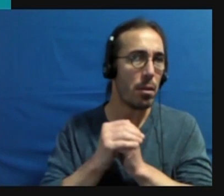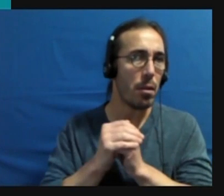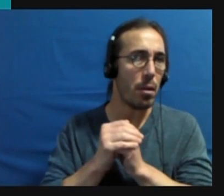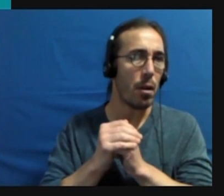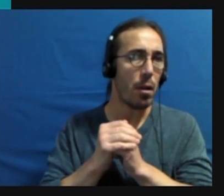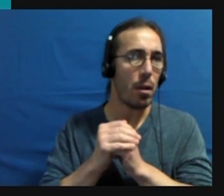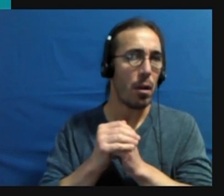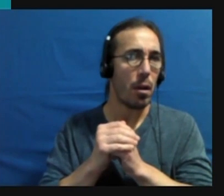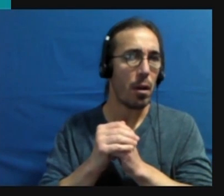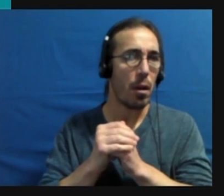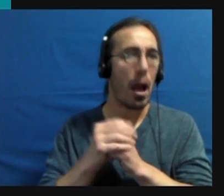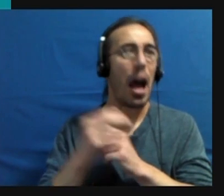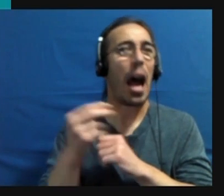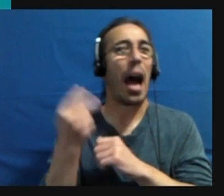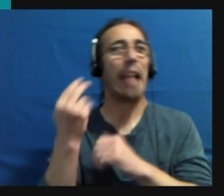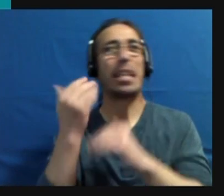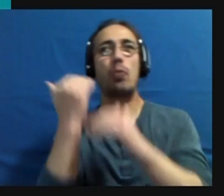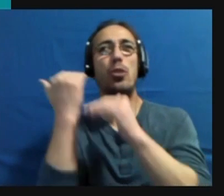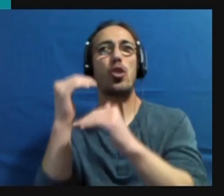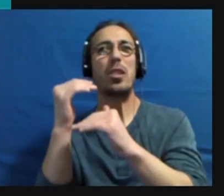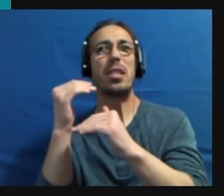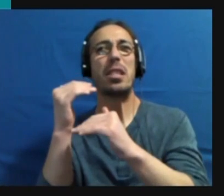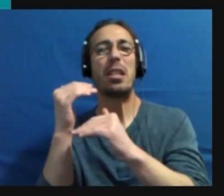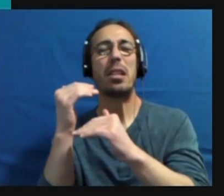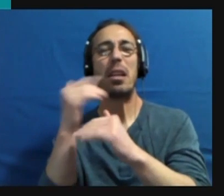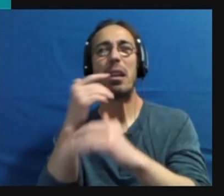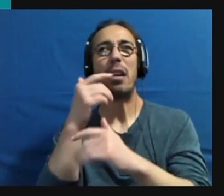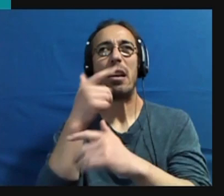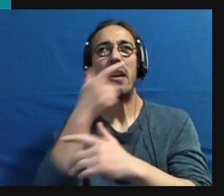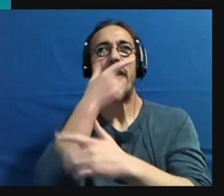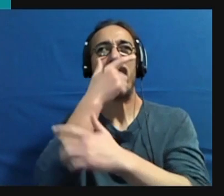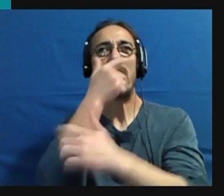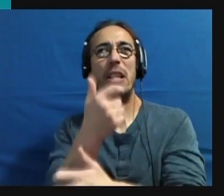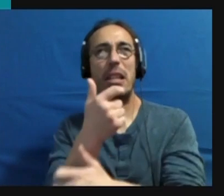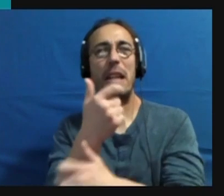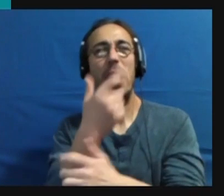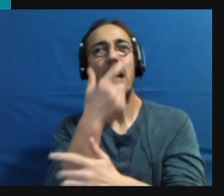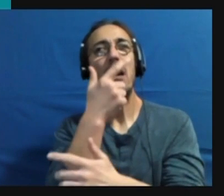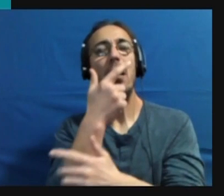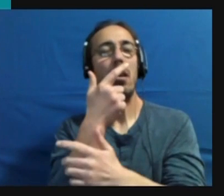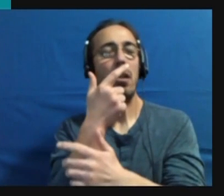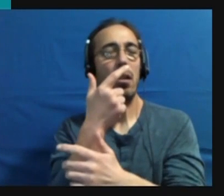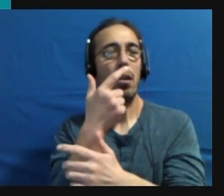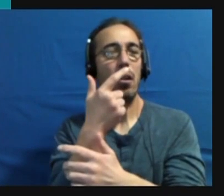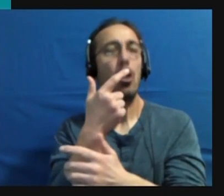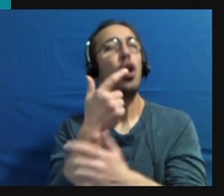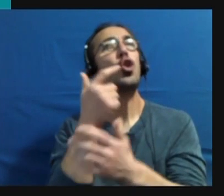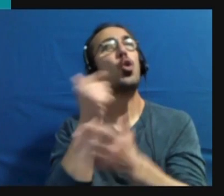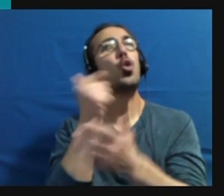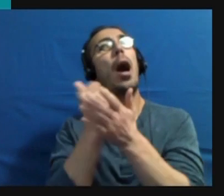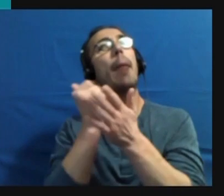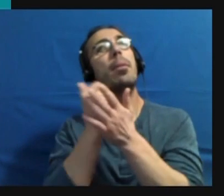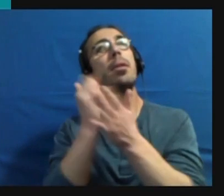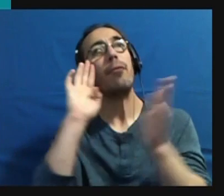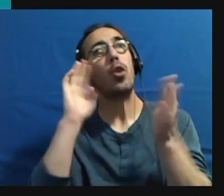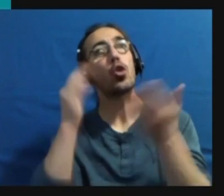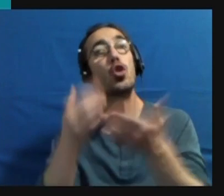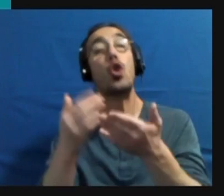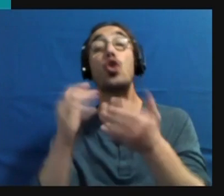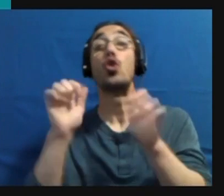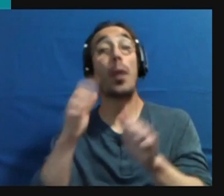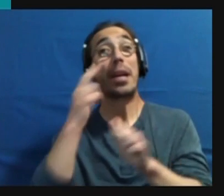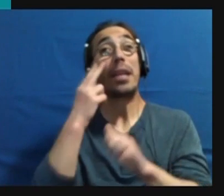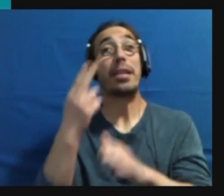this highly restricted and fixated interests that are abnormal in intensity or focus. Then we are looking at the shift